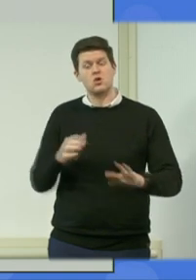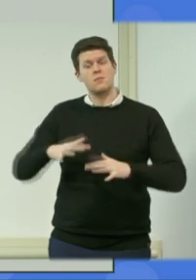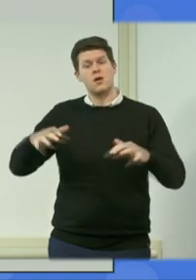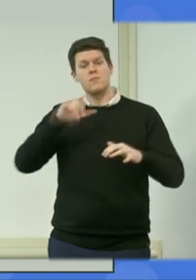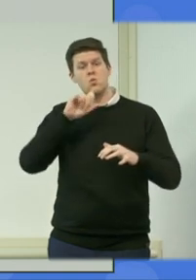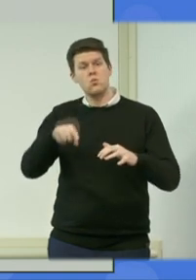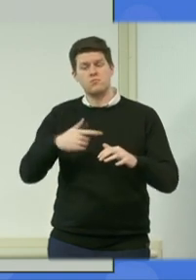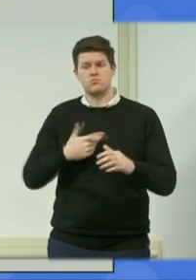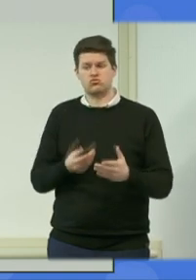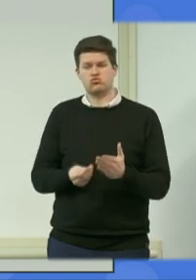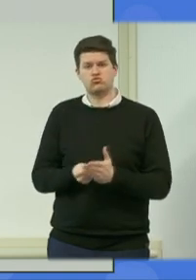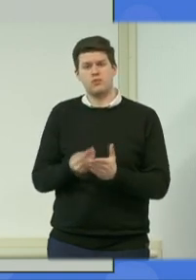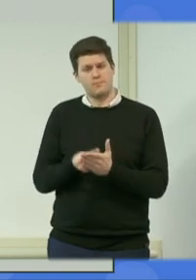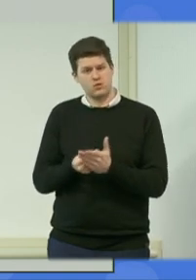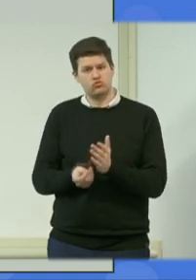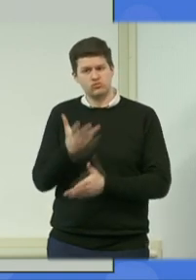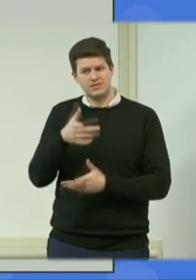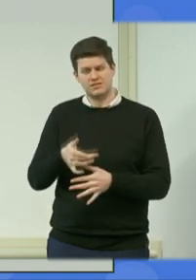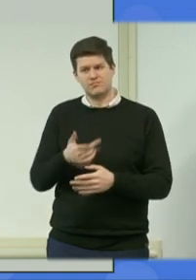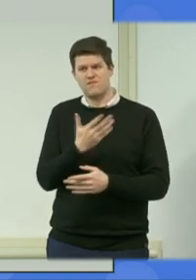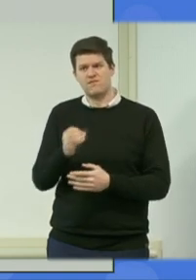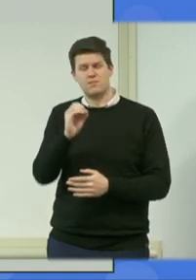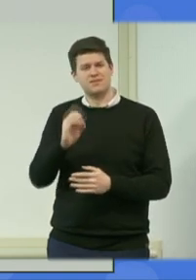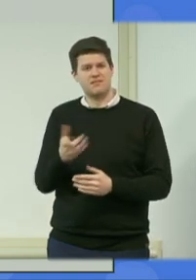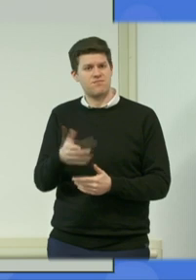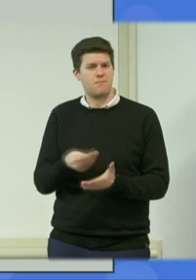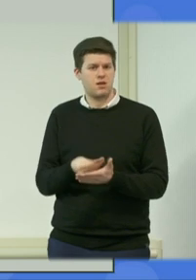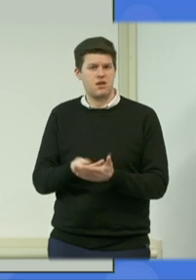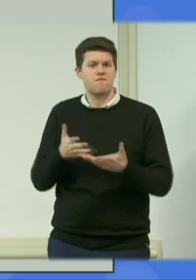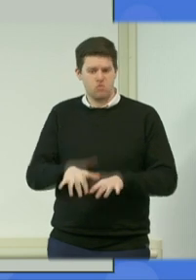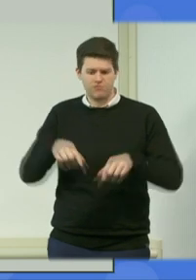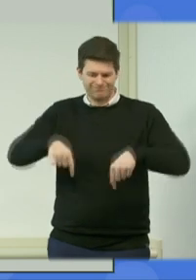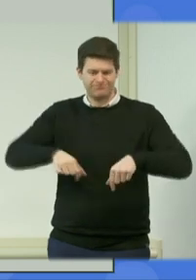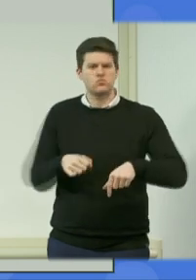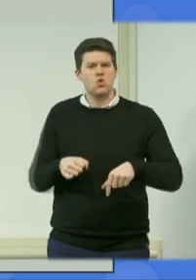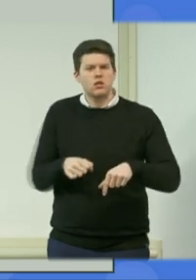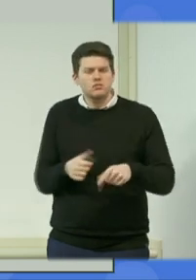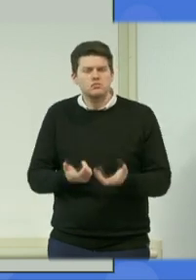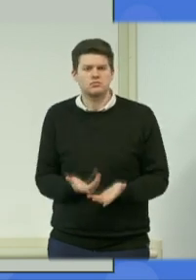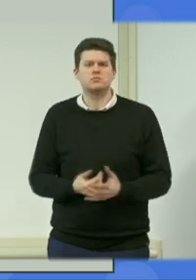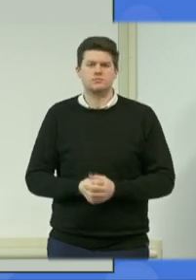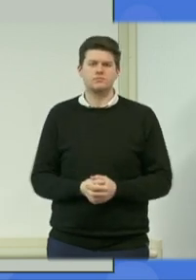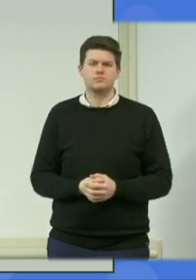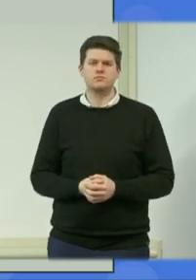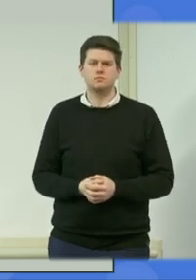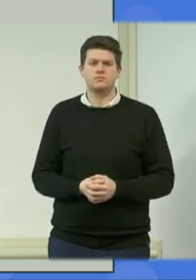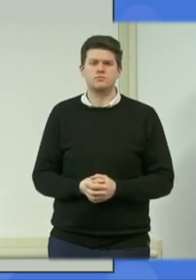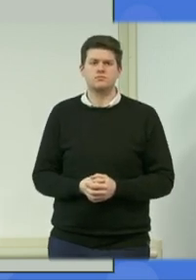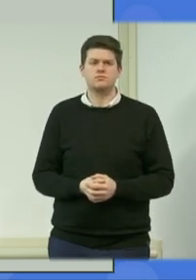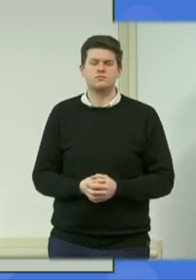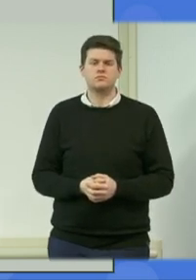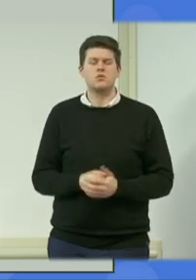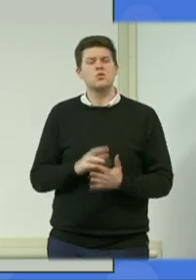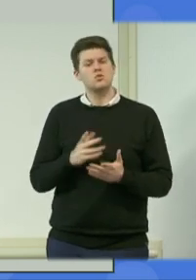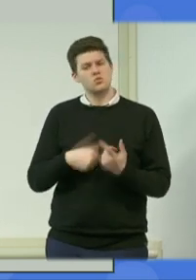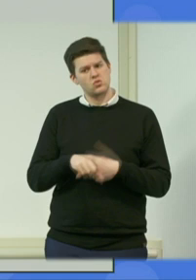50% of the Scottish budget in Scotland. Completely different setup. So the third phase of the Scottish Parliament is genuinely a tax and spend parliament in the